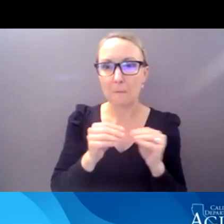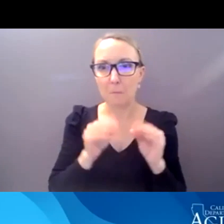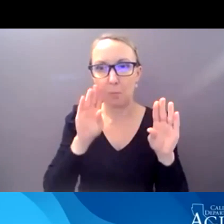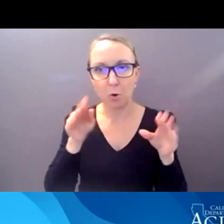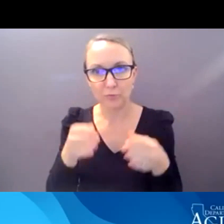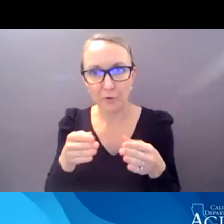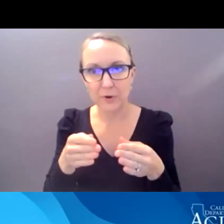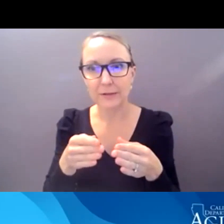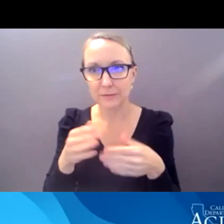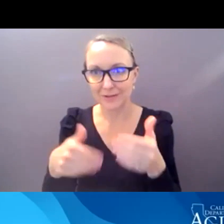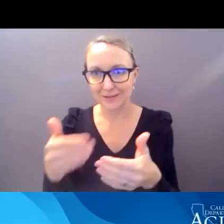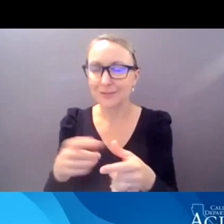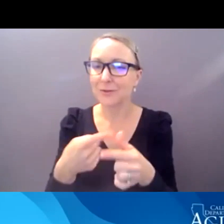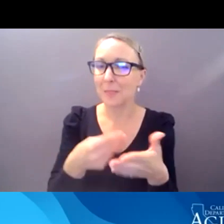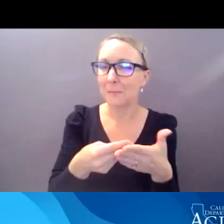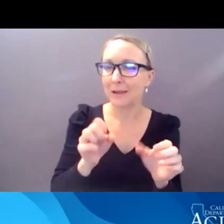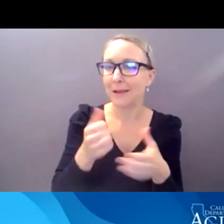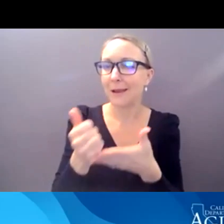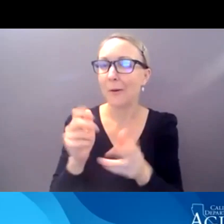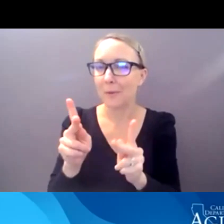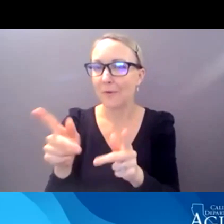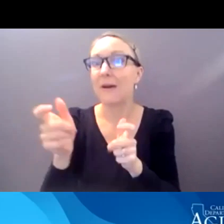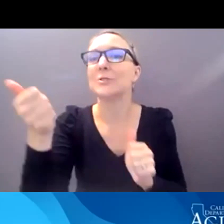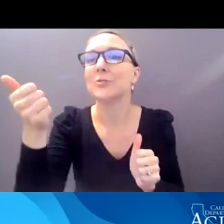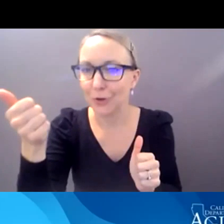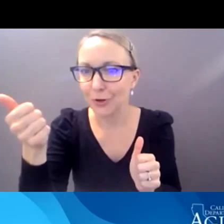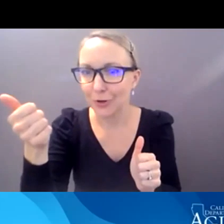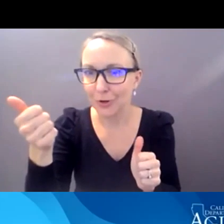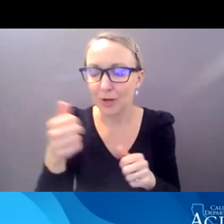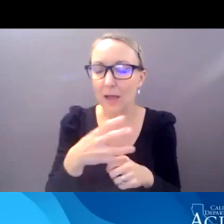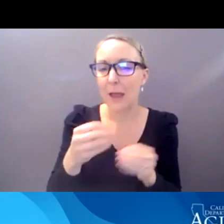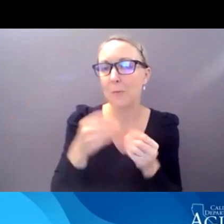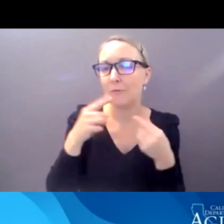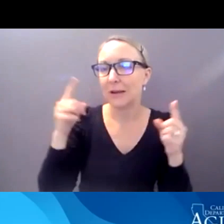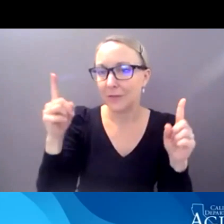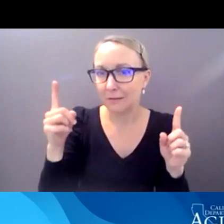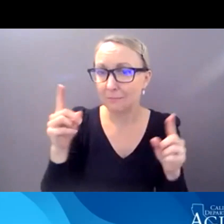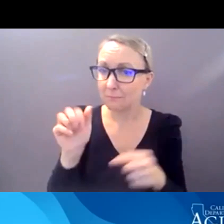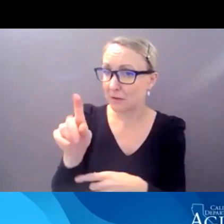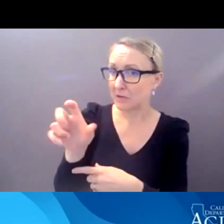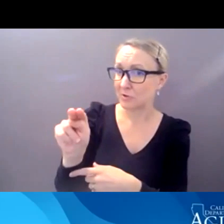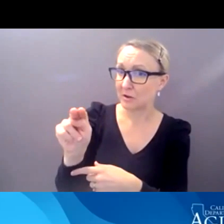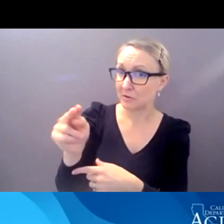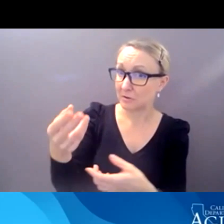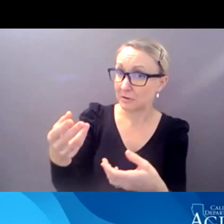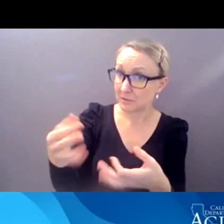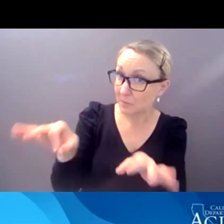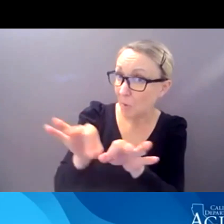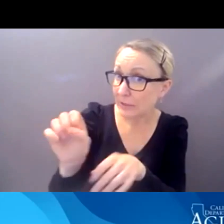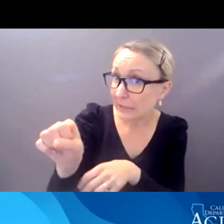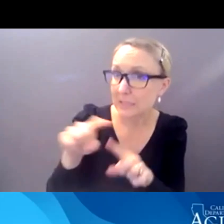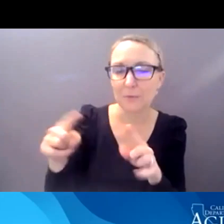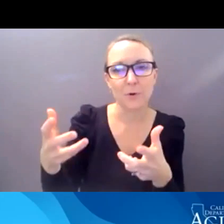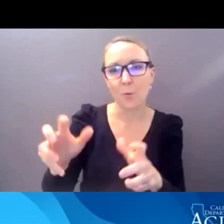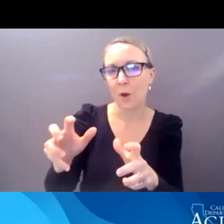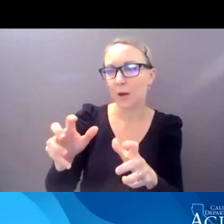the money can serve people effectively, quickly, and administrative, while important to invest in, isn't taking too much of our time and